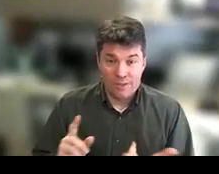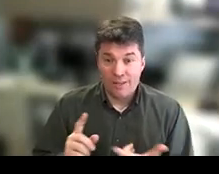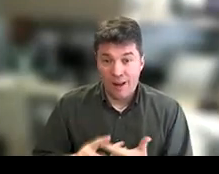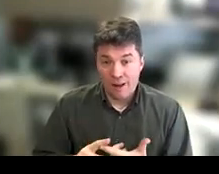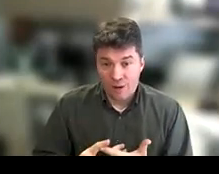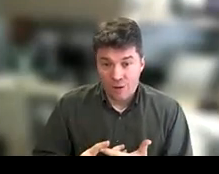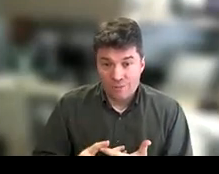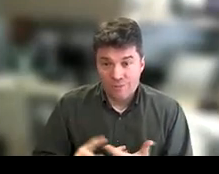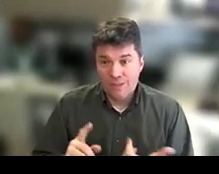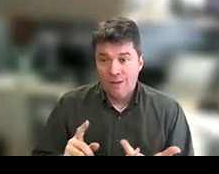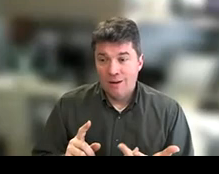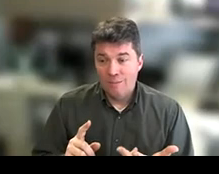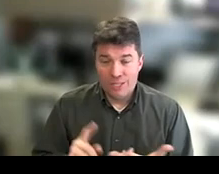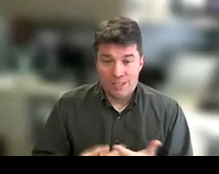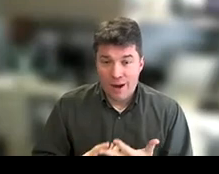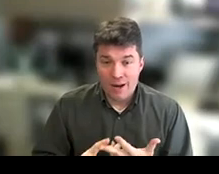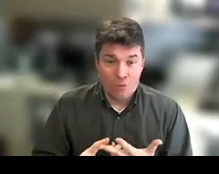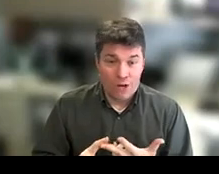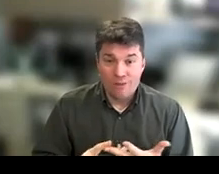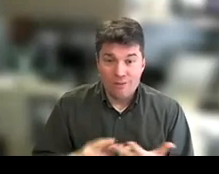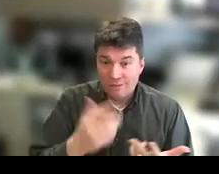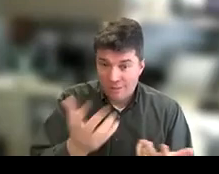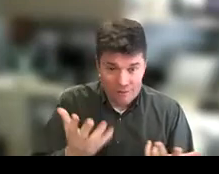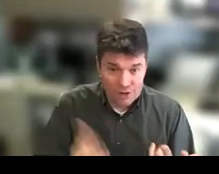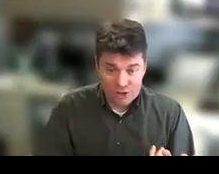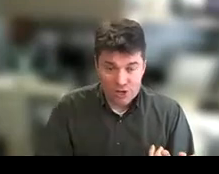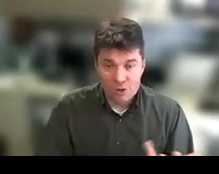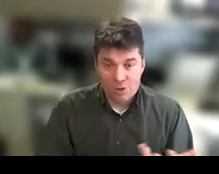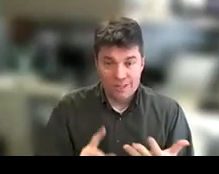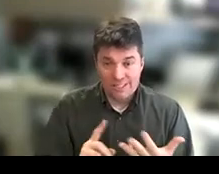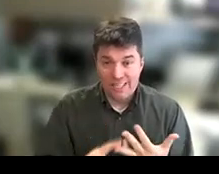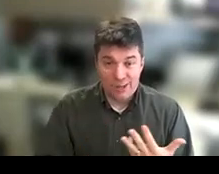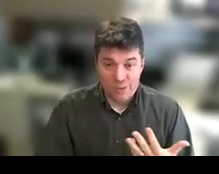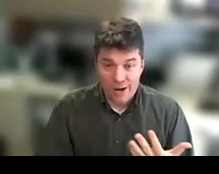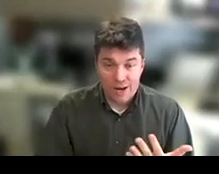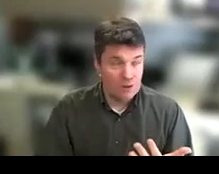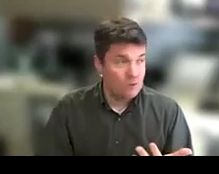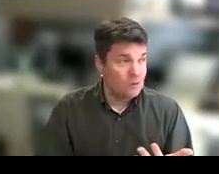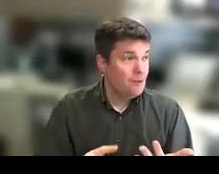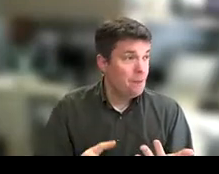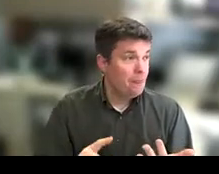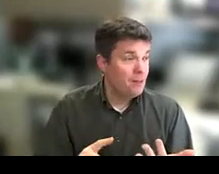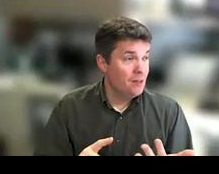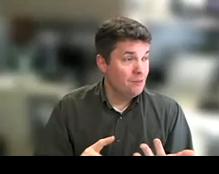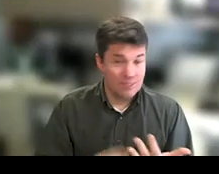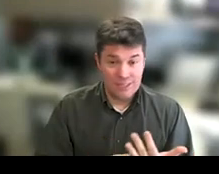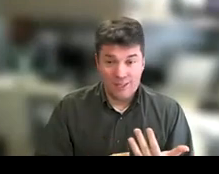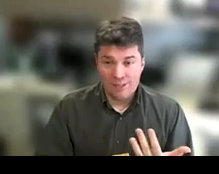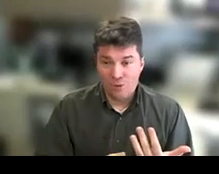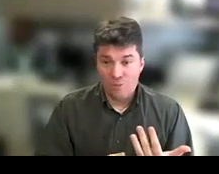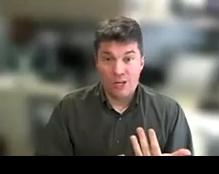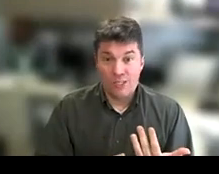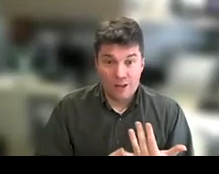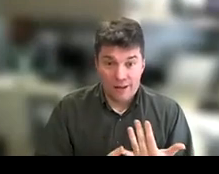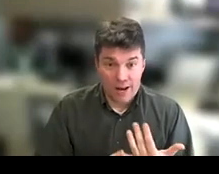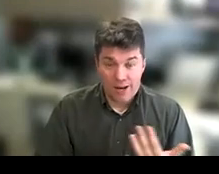as using the telephone, participating and watching television shows, listening to the radio,